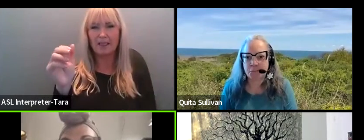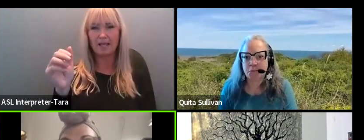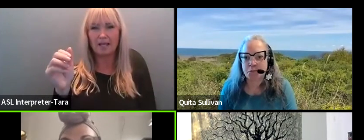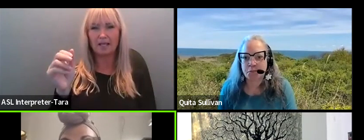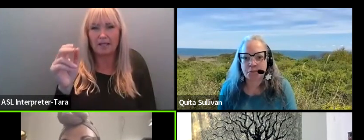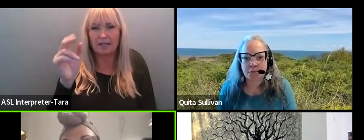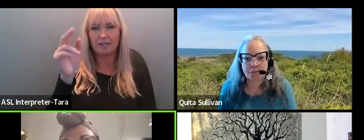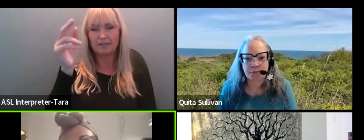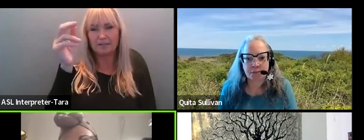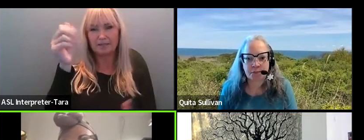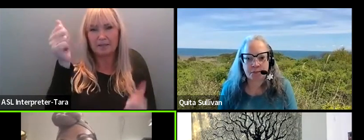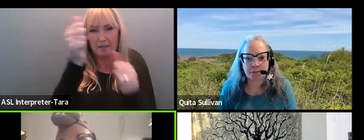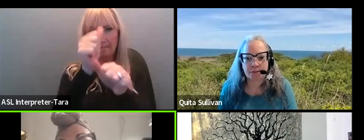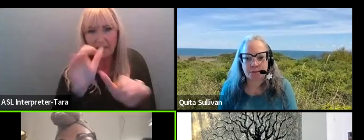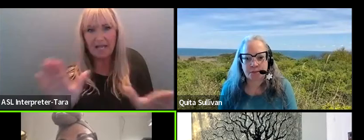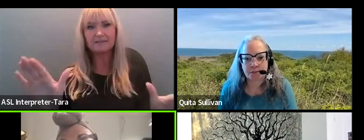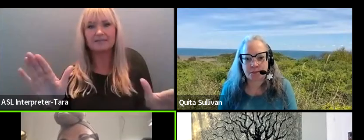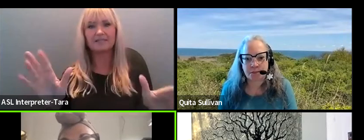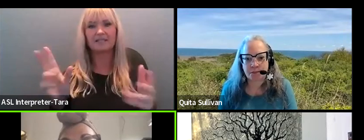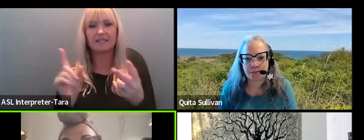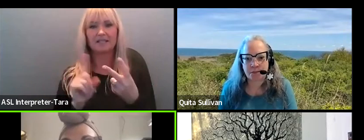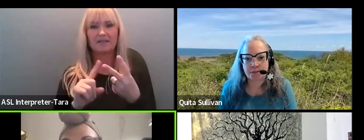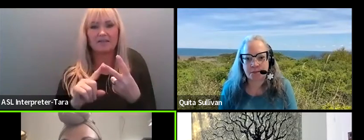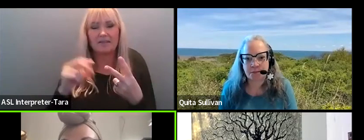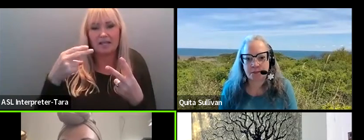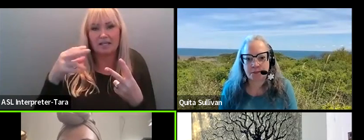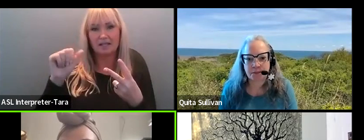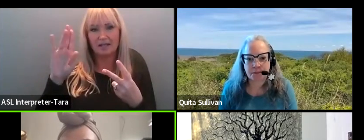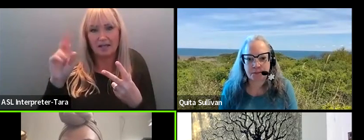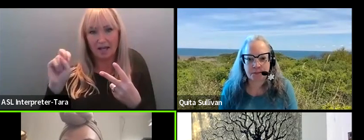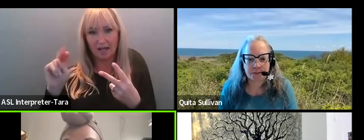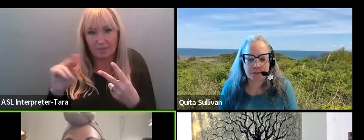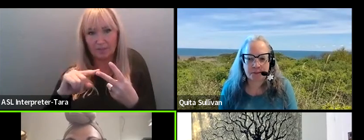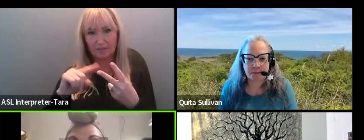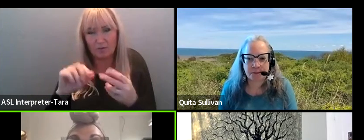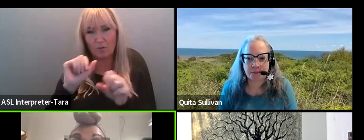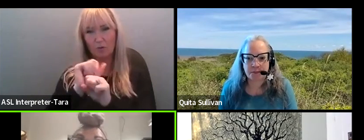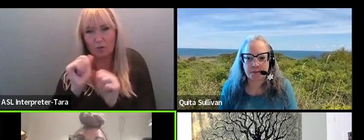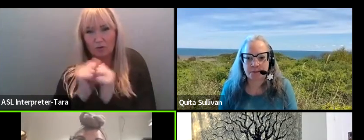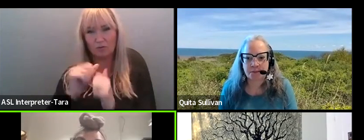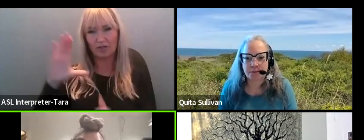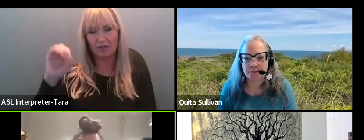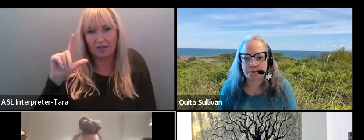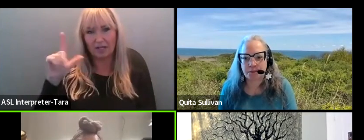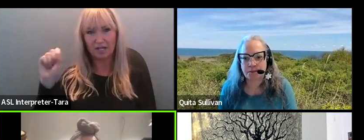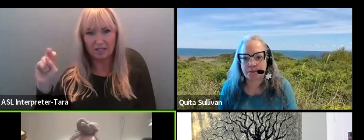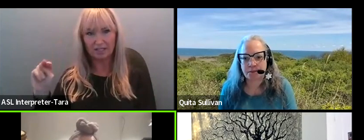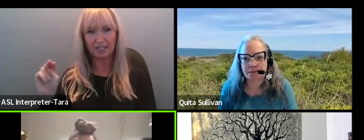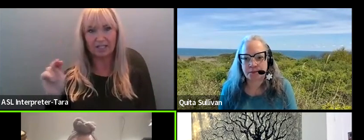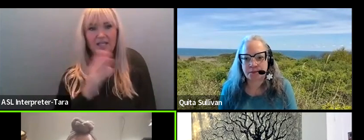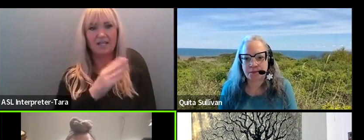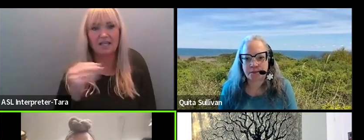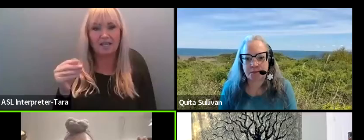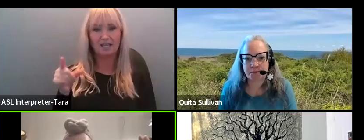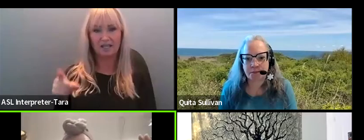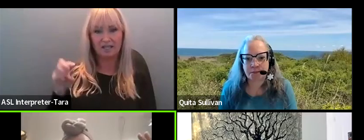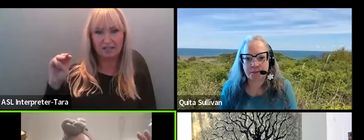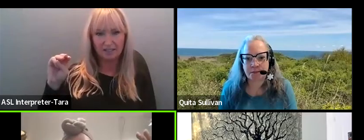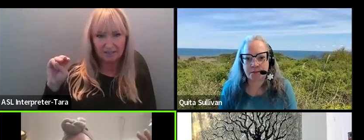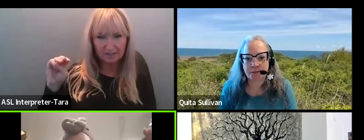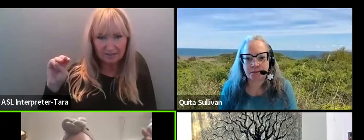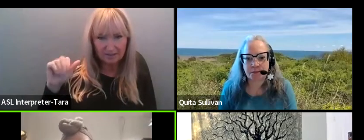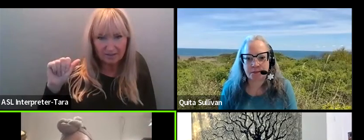then Haben and worked with Colleen on a collaborative piece. And Mashario actually was the